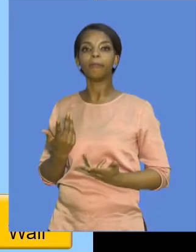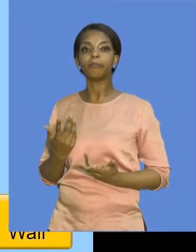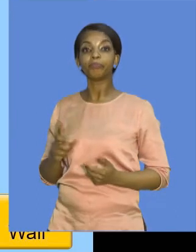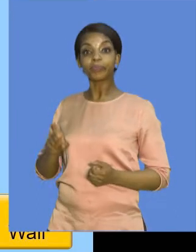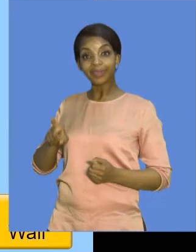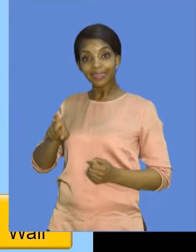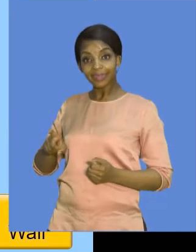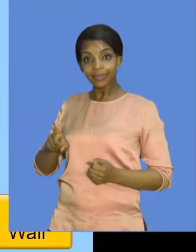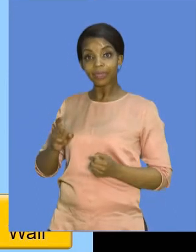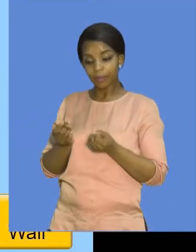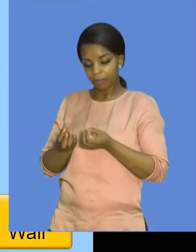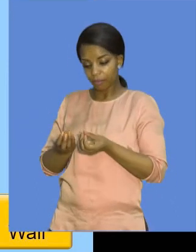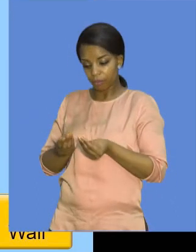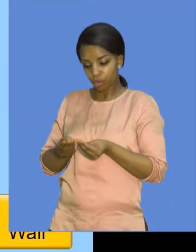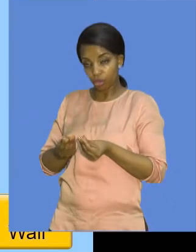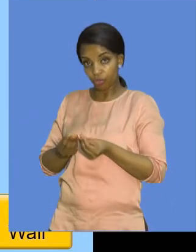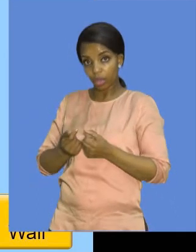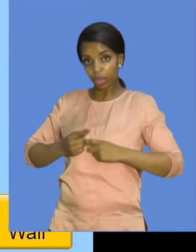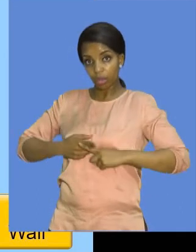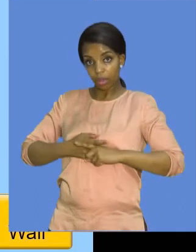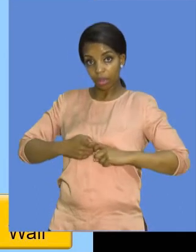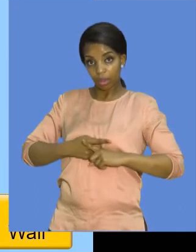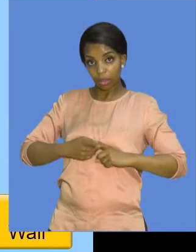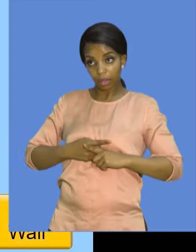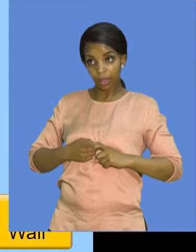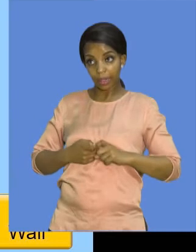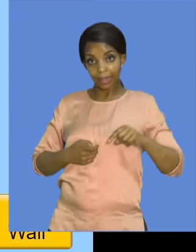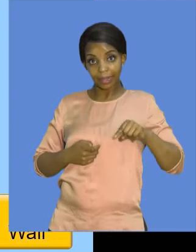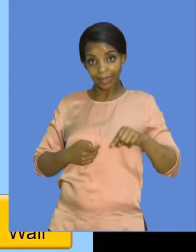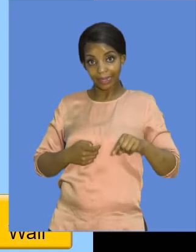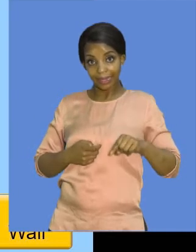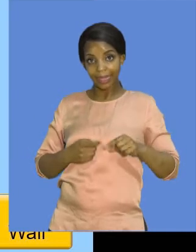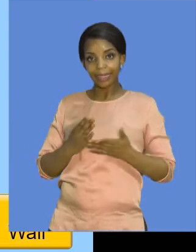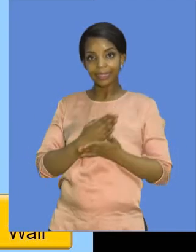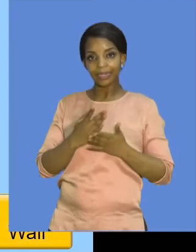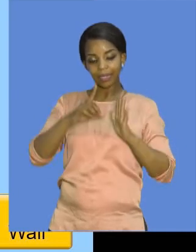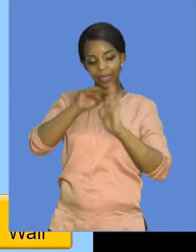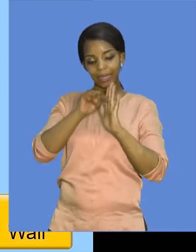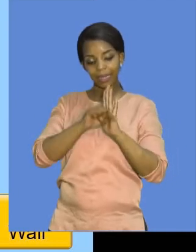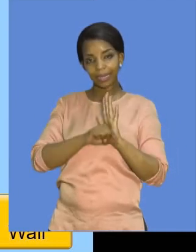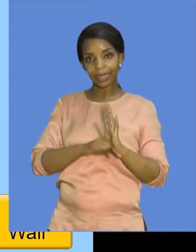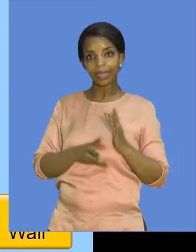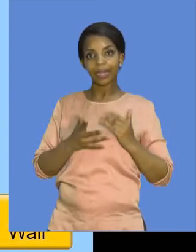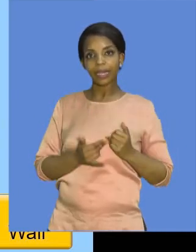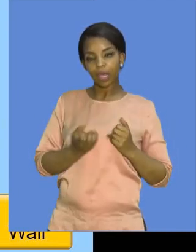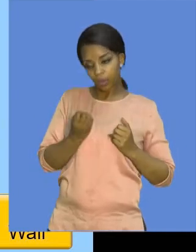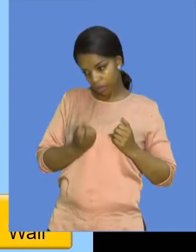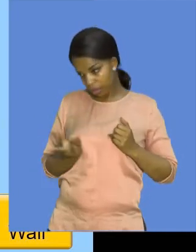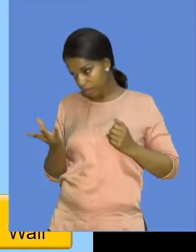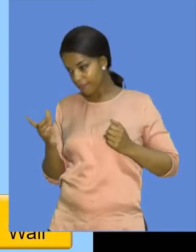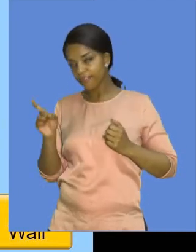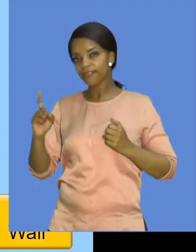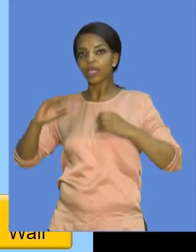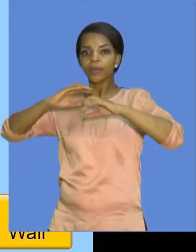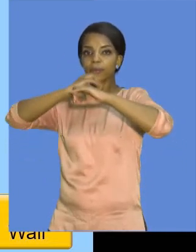the conducting material, which is the jersey, had, you know, some of its negative charges transferred to the